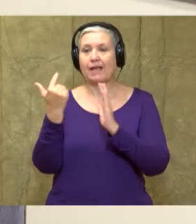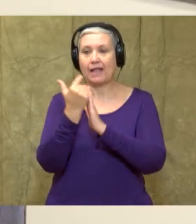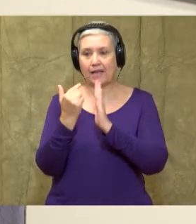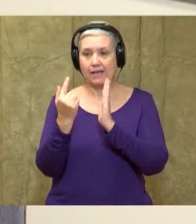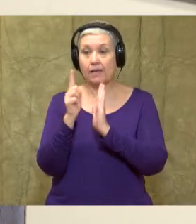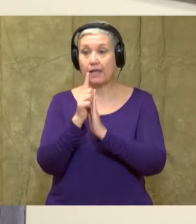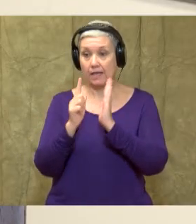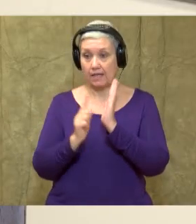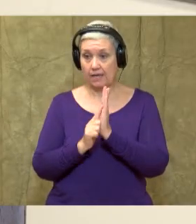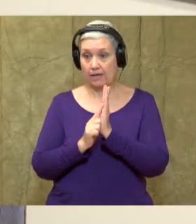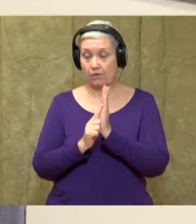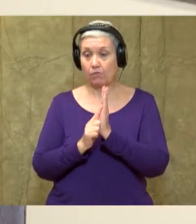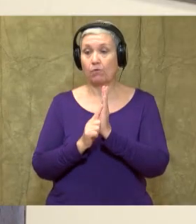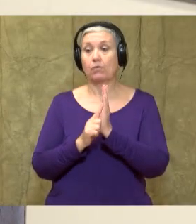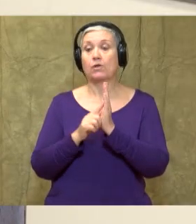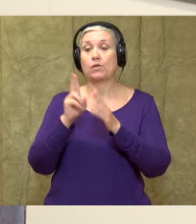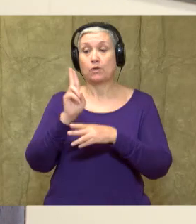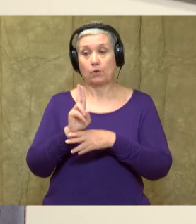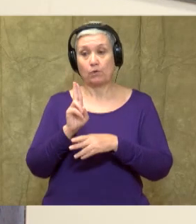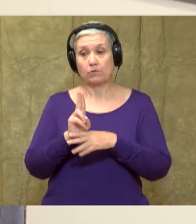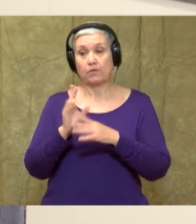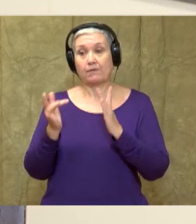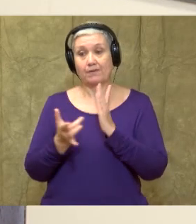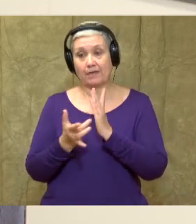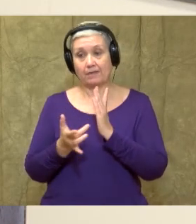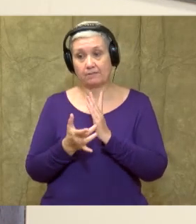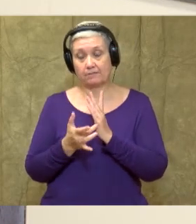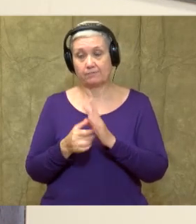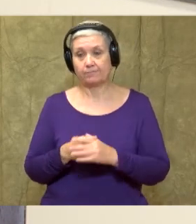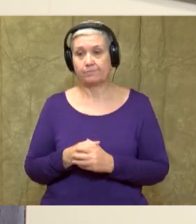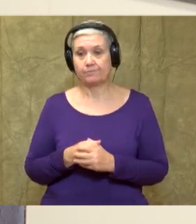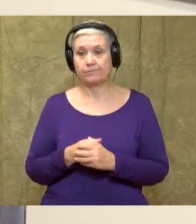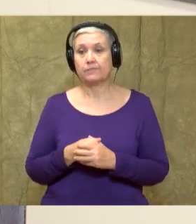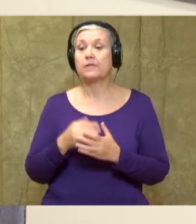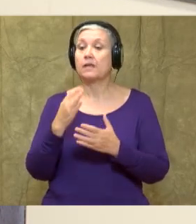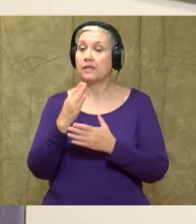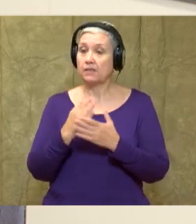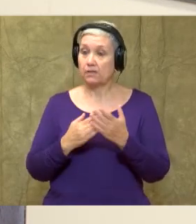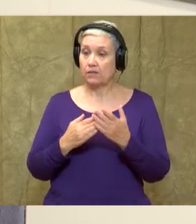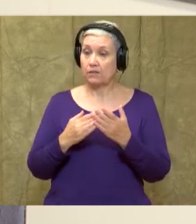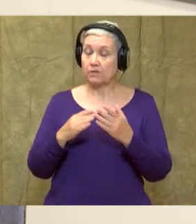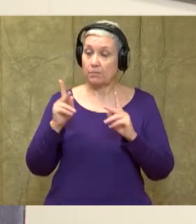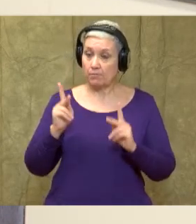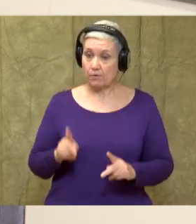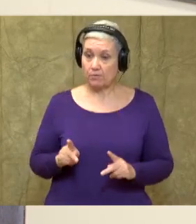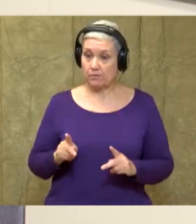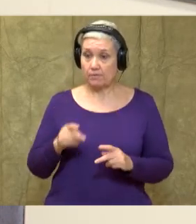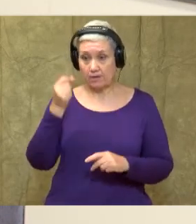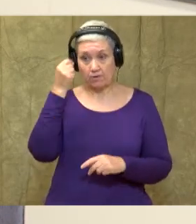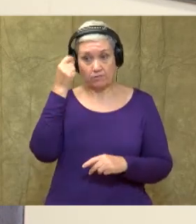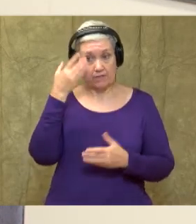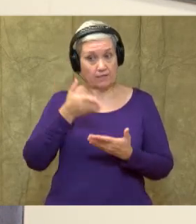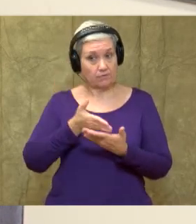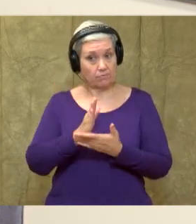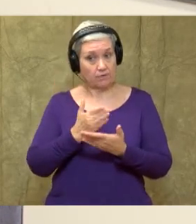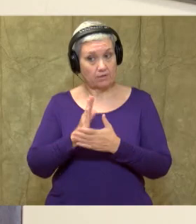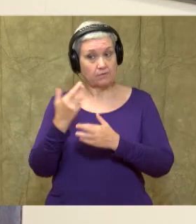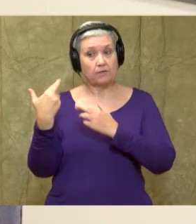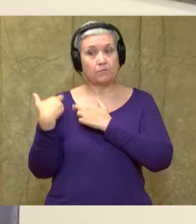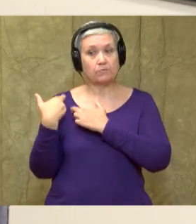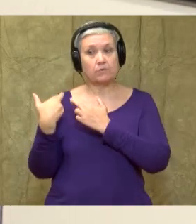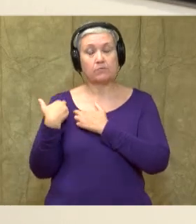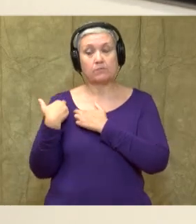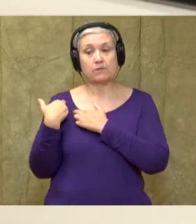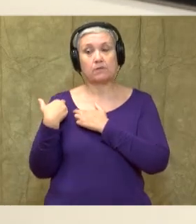of technology. A good digital citizen is someone who understands the rights and